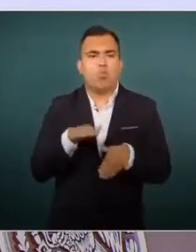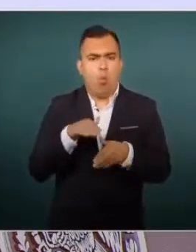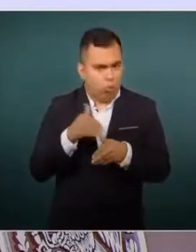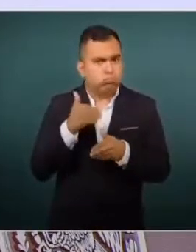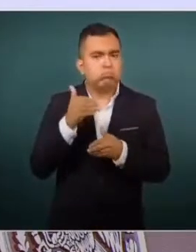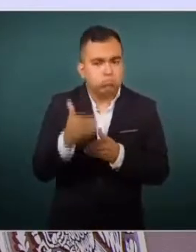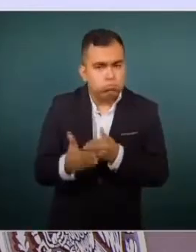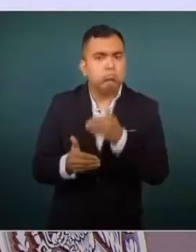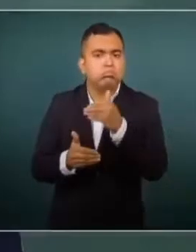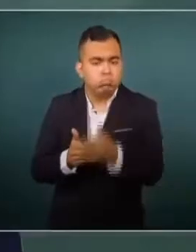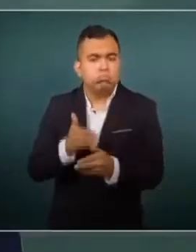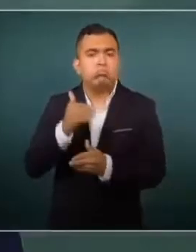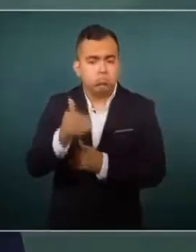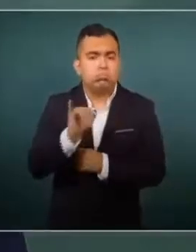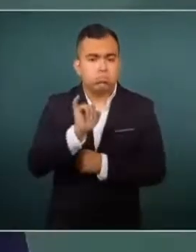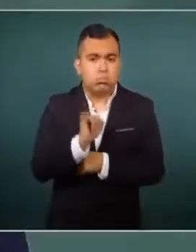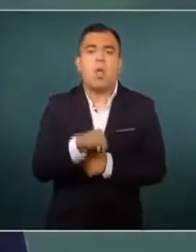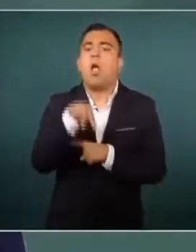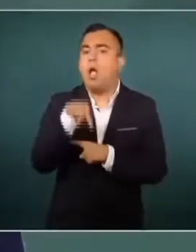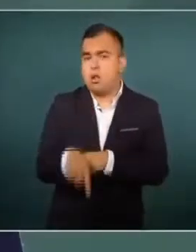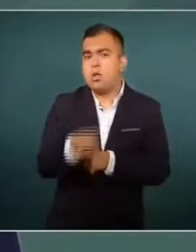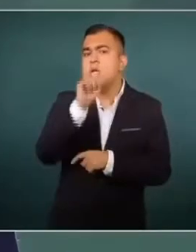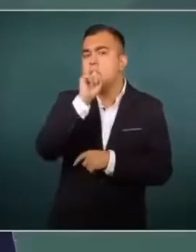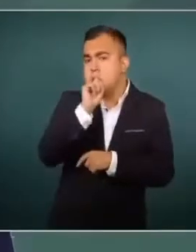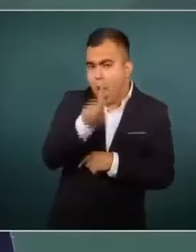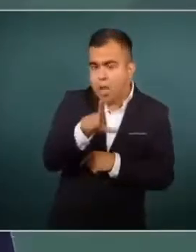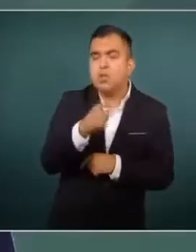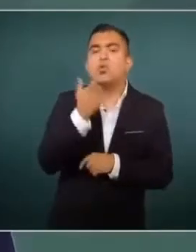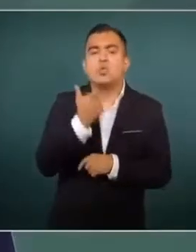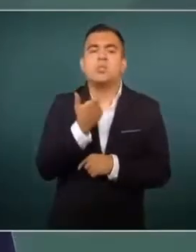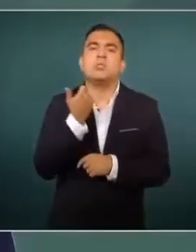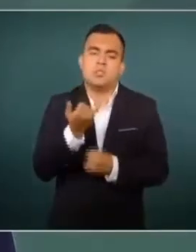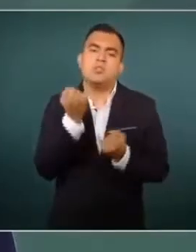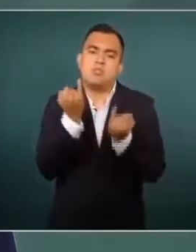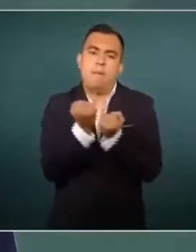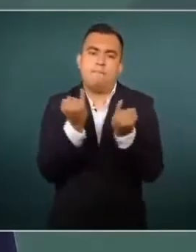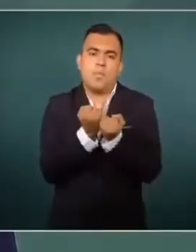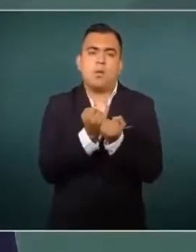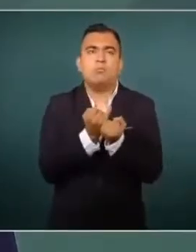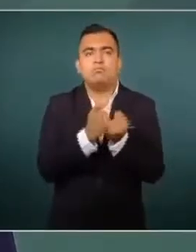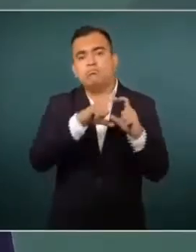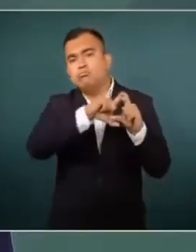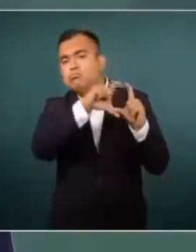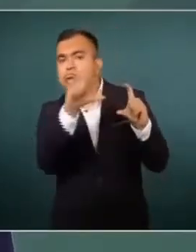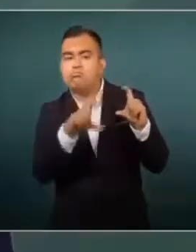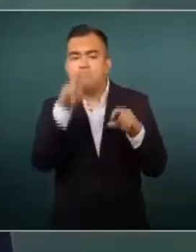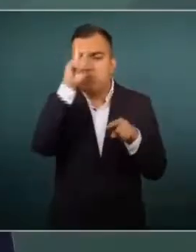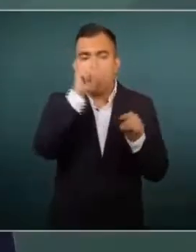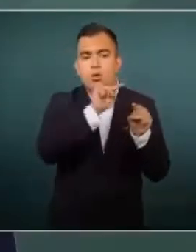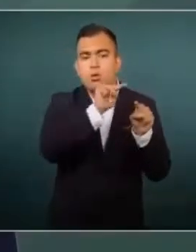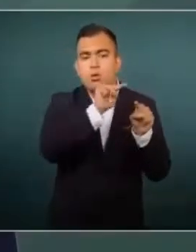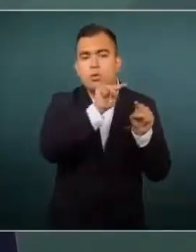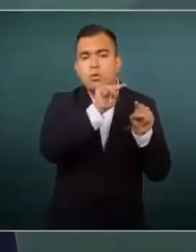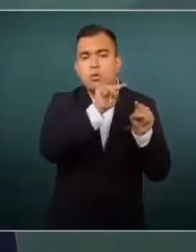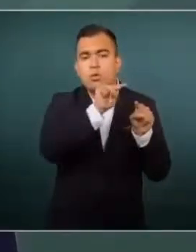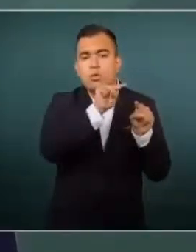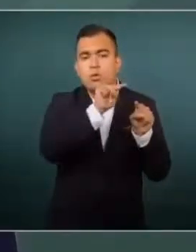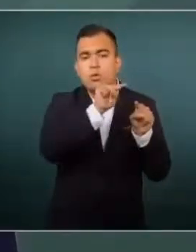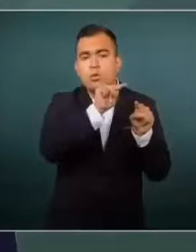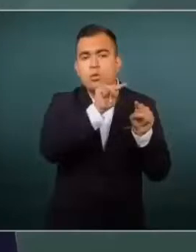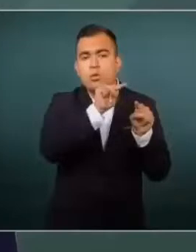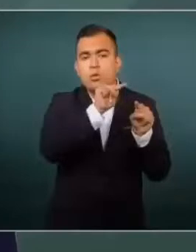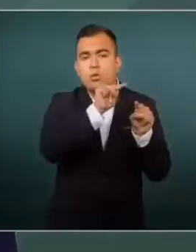en Jalisco y en la mayoría de los estados. There in Jalisco and in